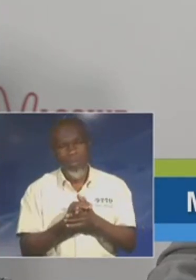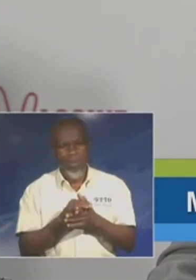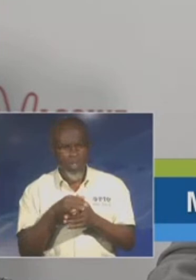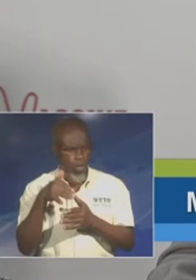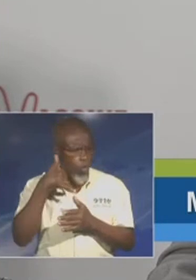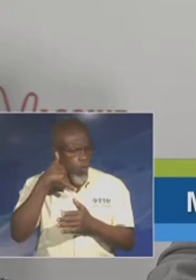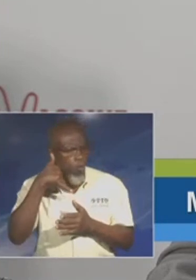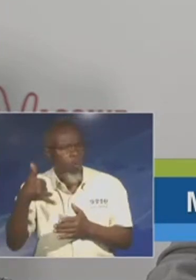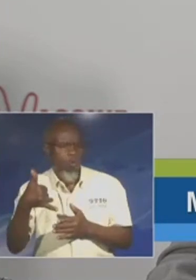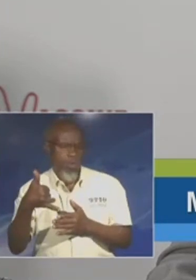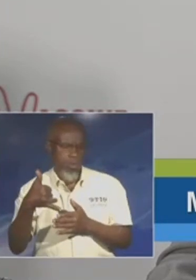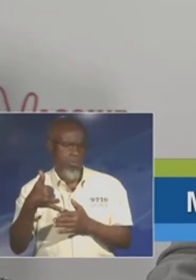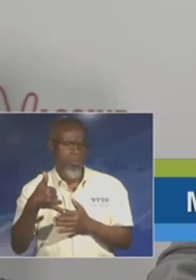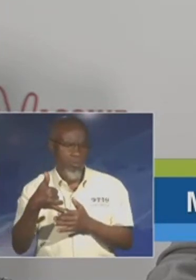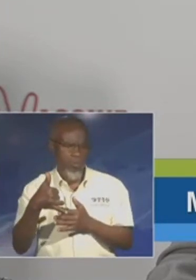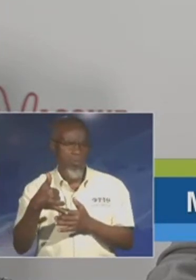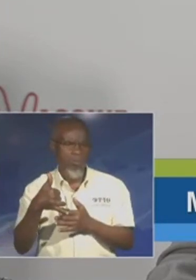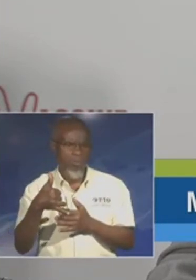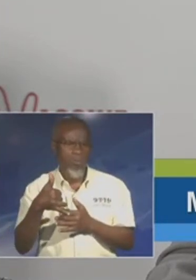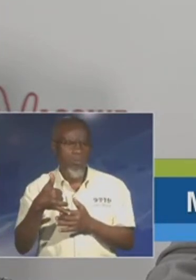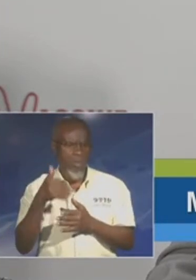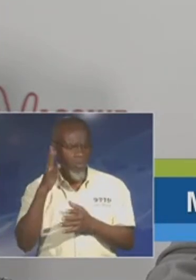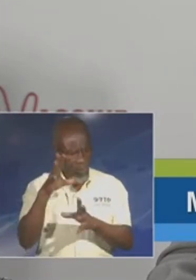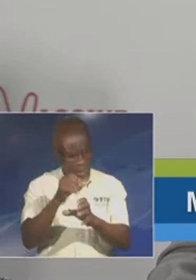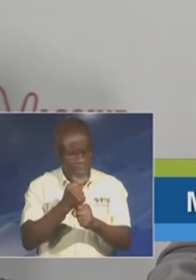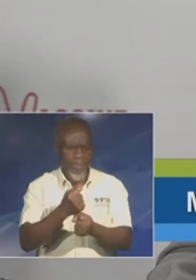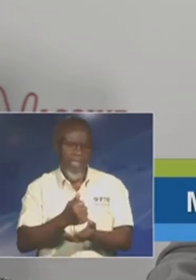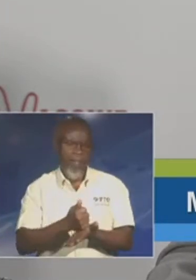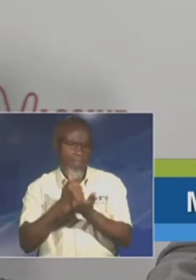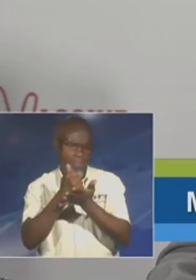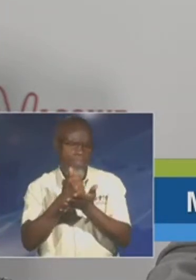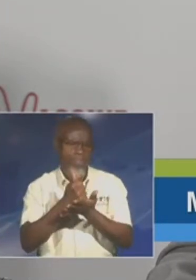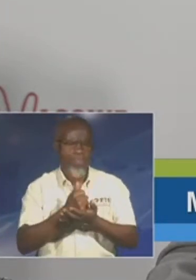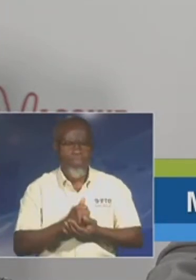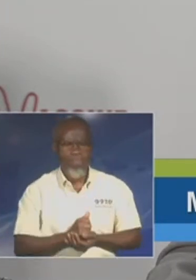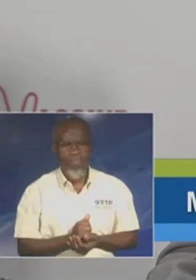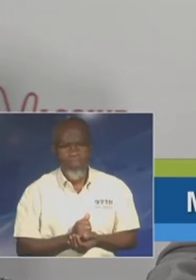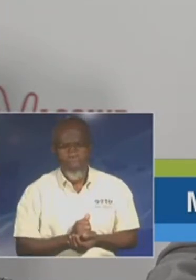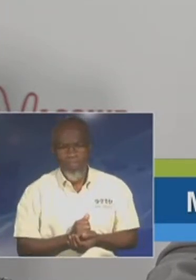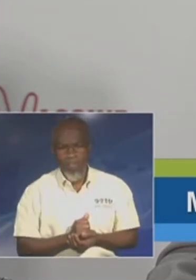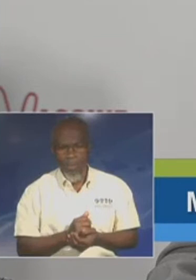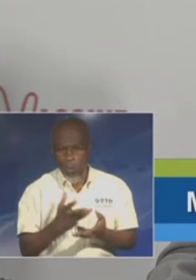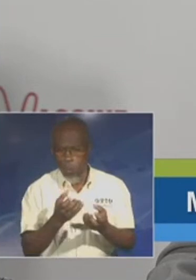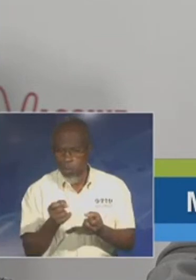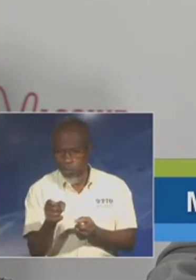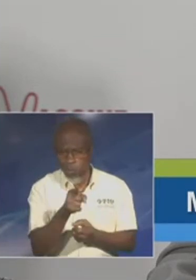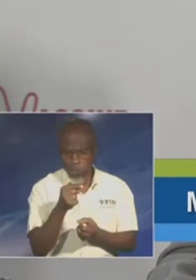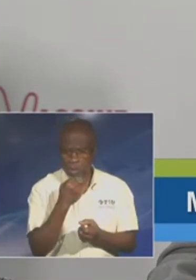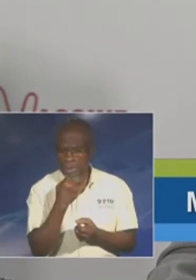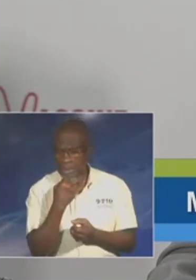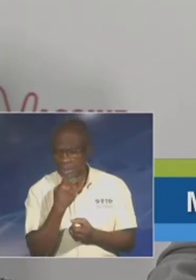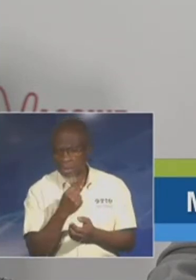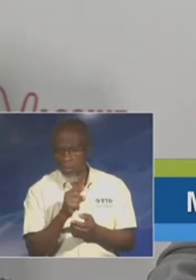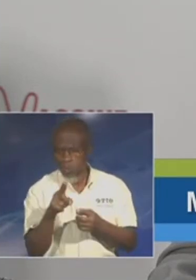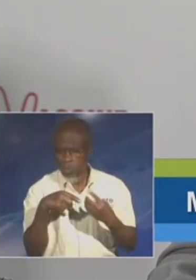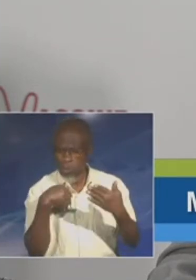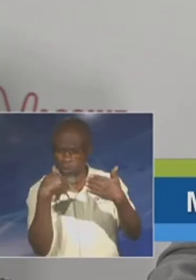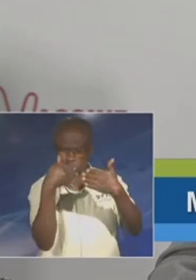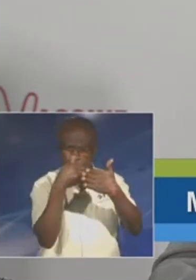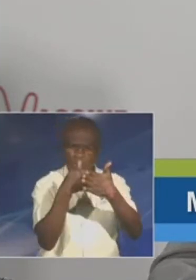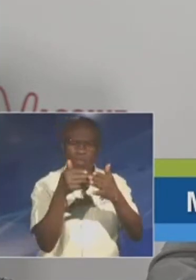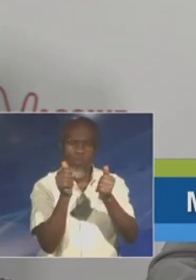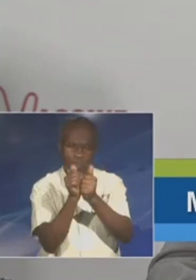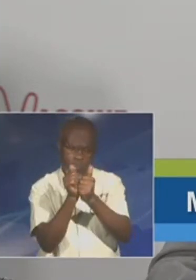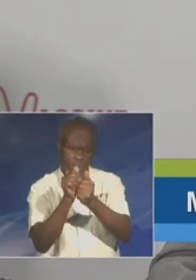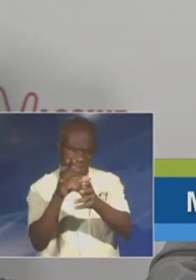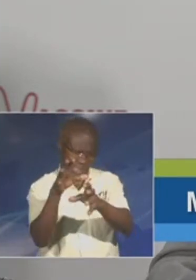the websites, and help is there. I want to now bring you up to date on where we are with the